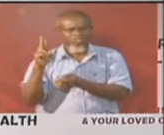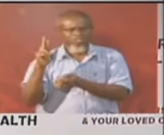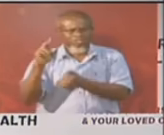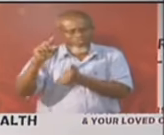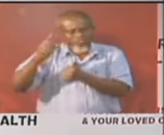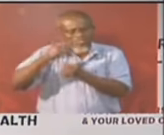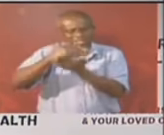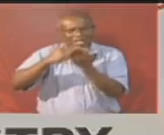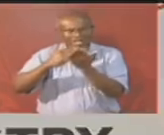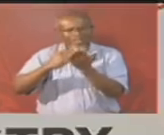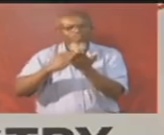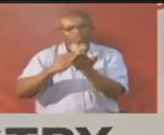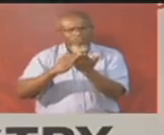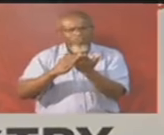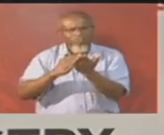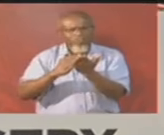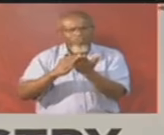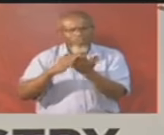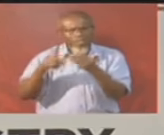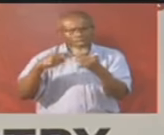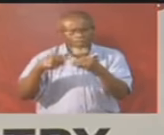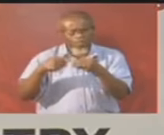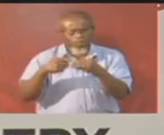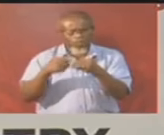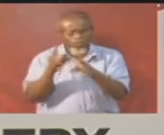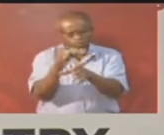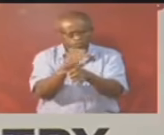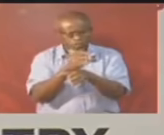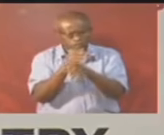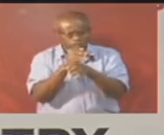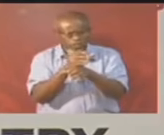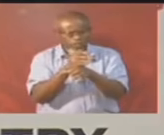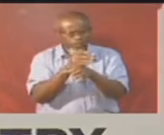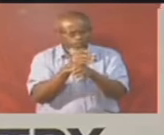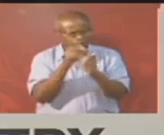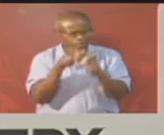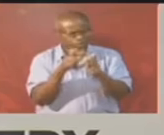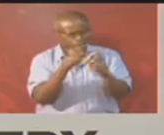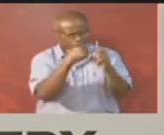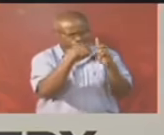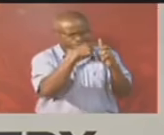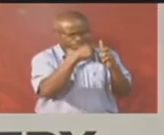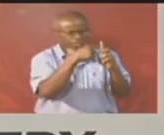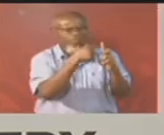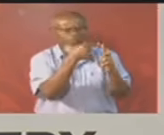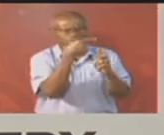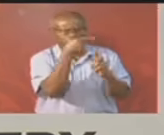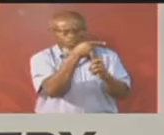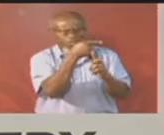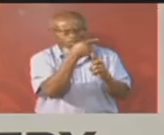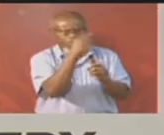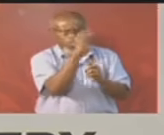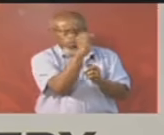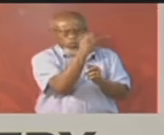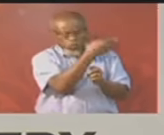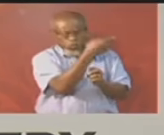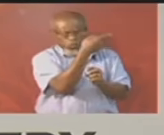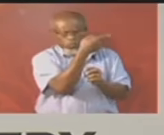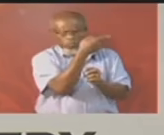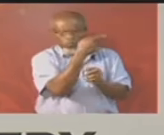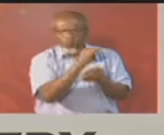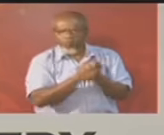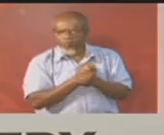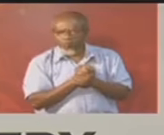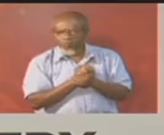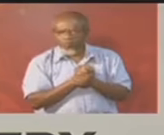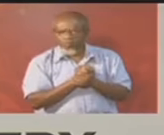question, which is regarding the care for COVID-positive patients at the Eric Williams Medical Sciences Complex. First of